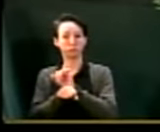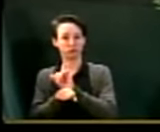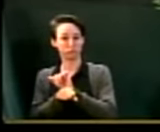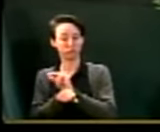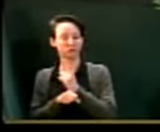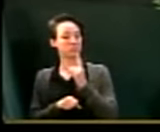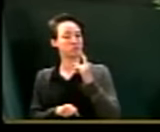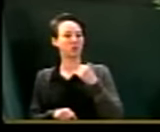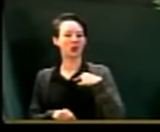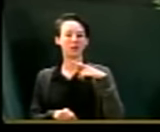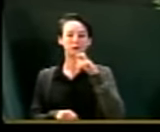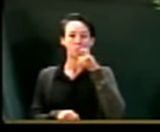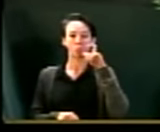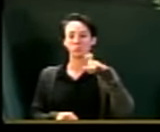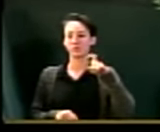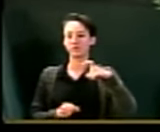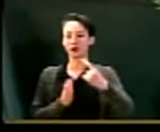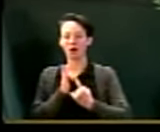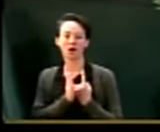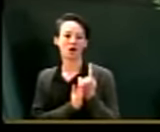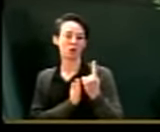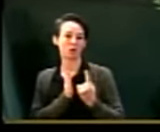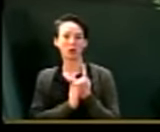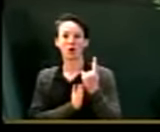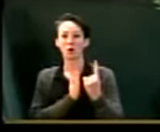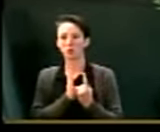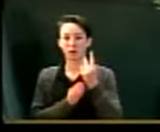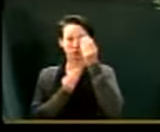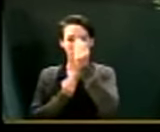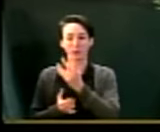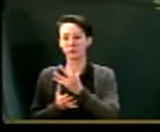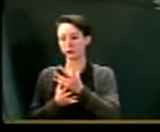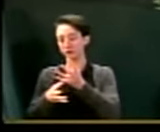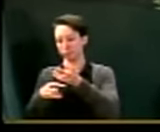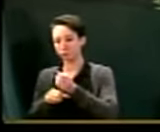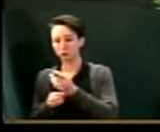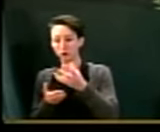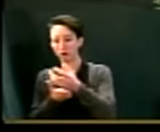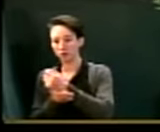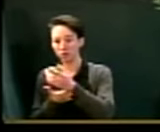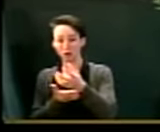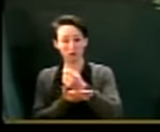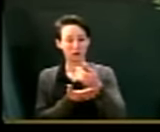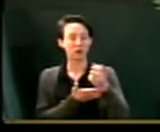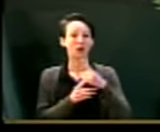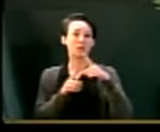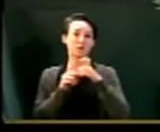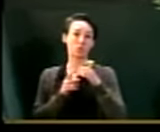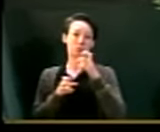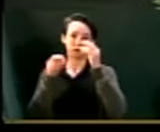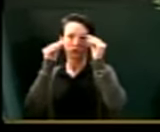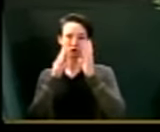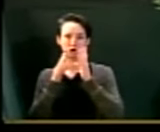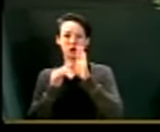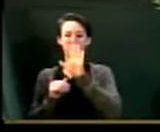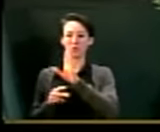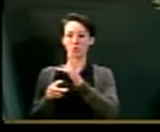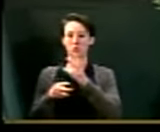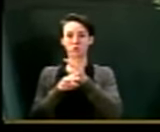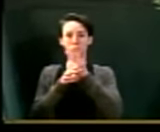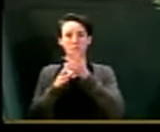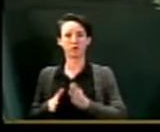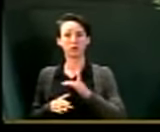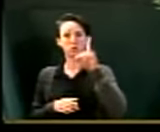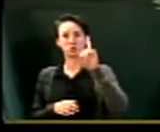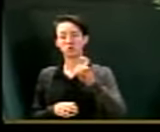on hours gathering information from teachers. Their supervisors should already know this information, and they